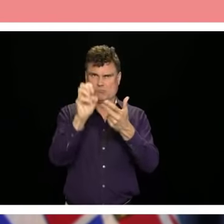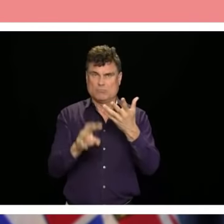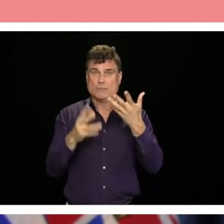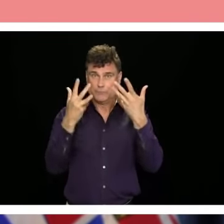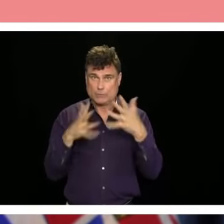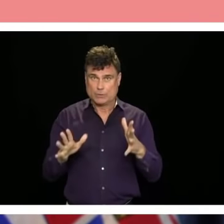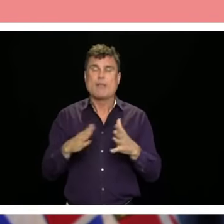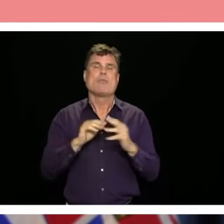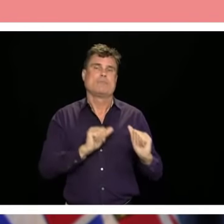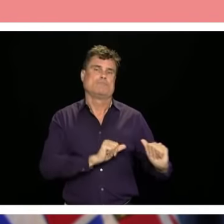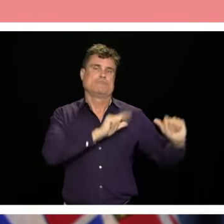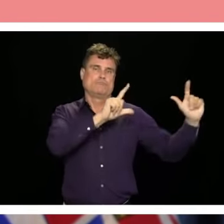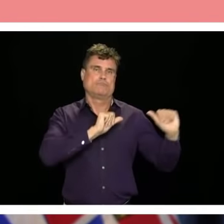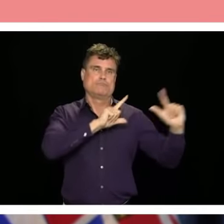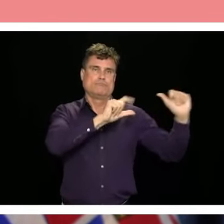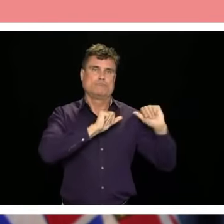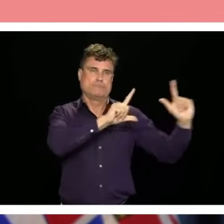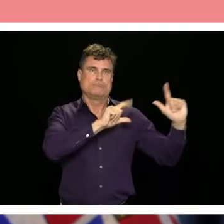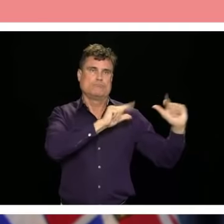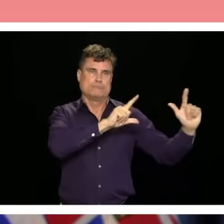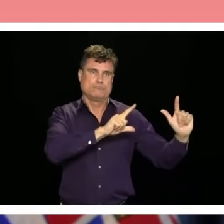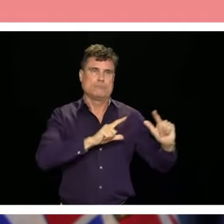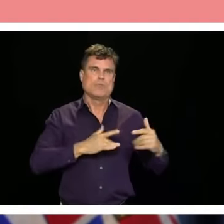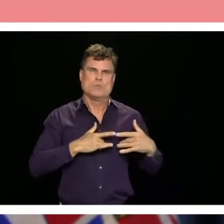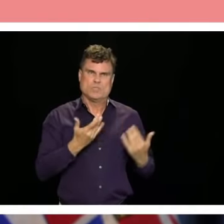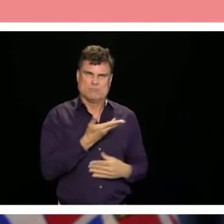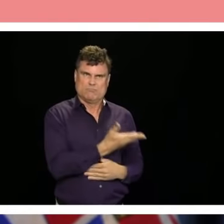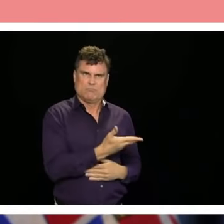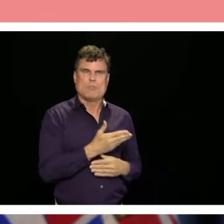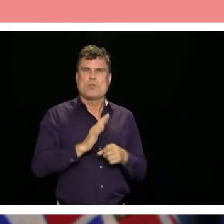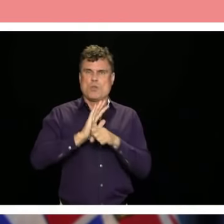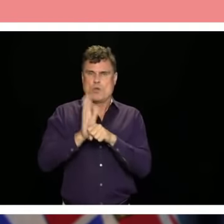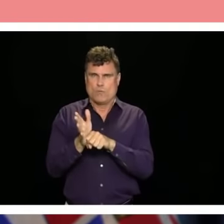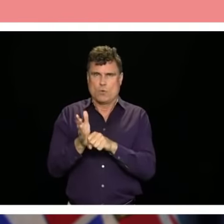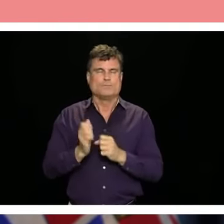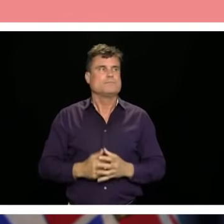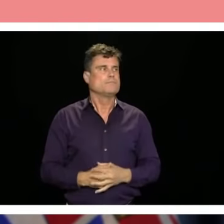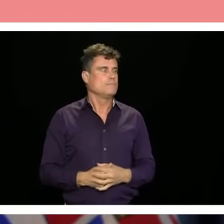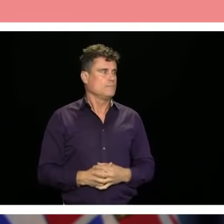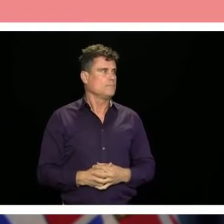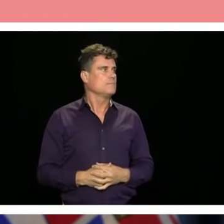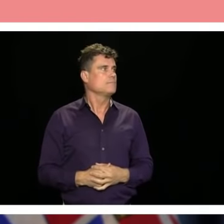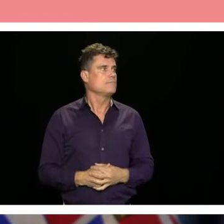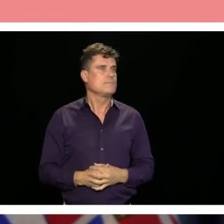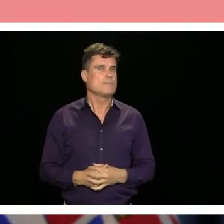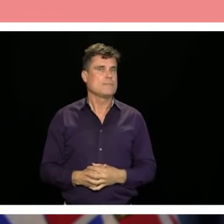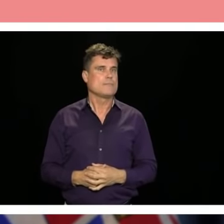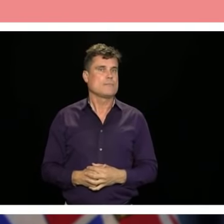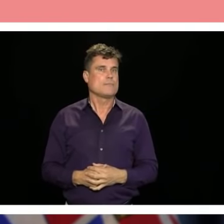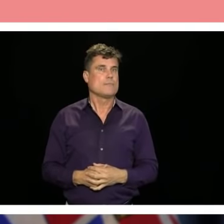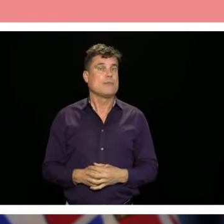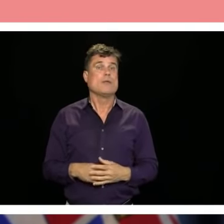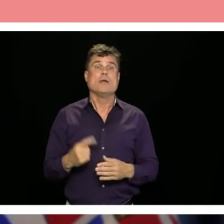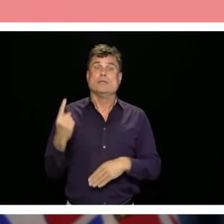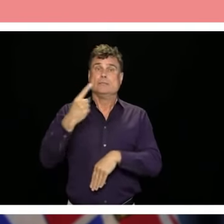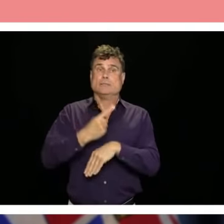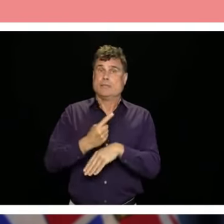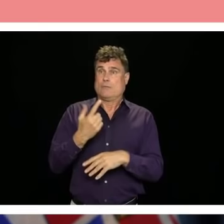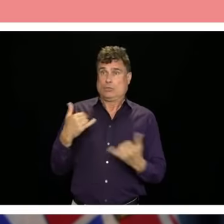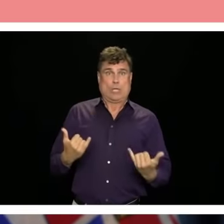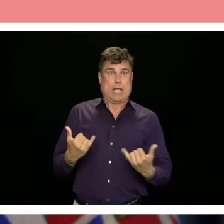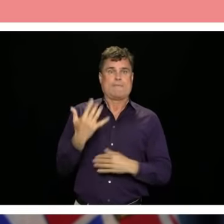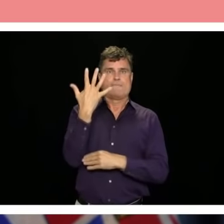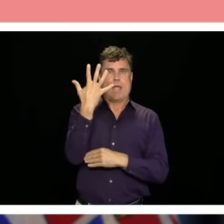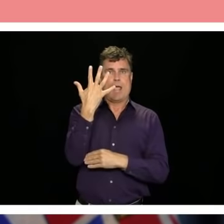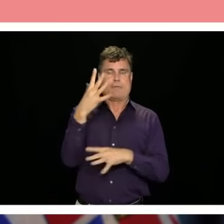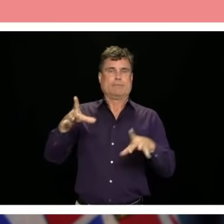through some more of the epidemiology. So we have five new cases who have tested positive for COVID-19, and